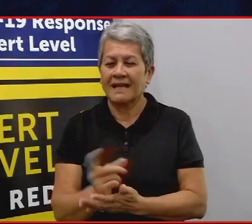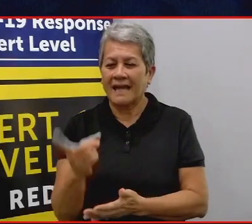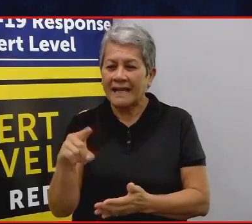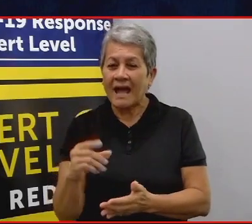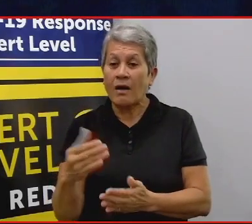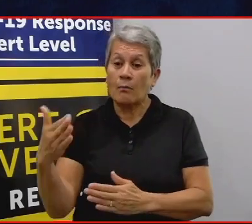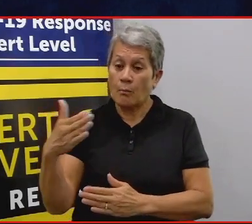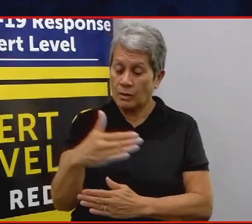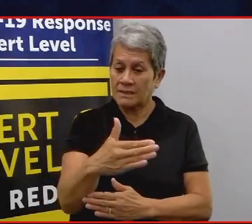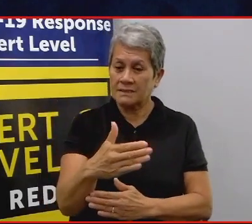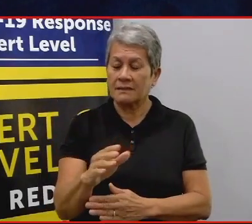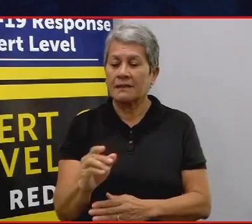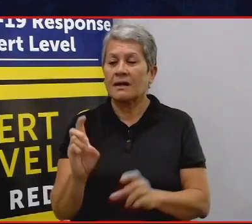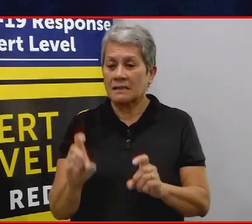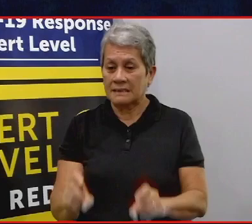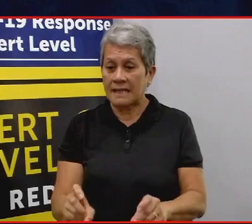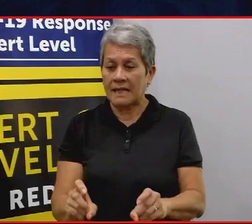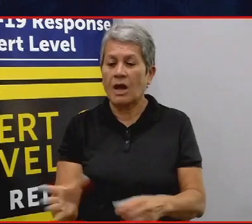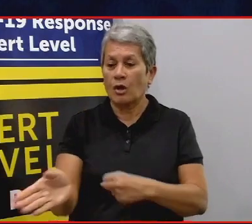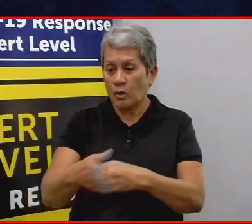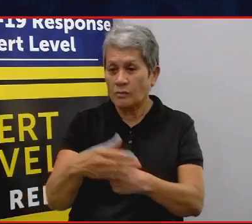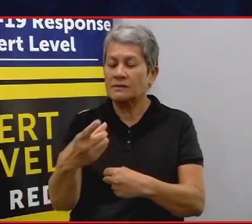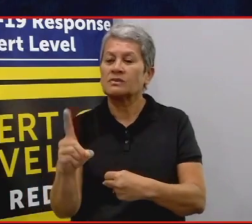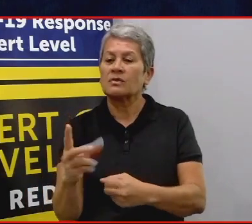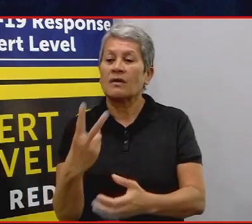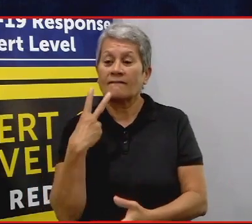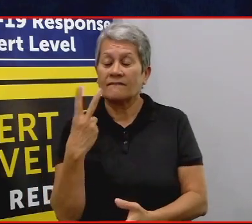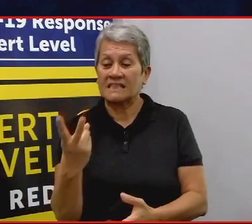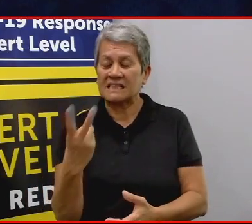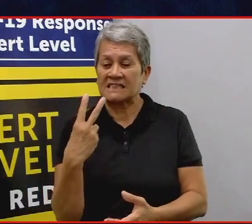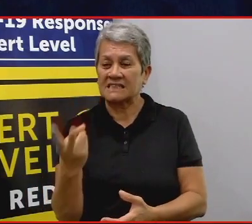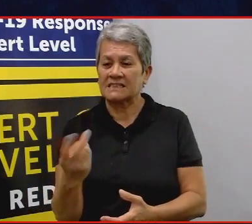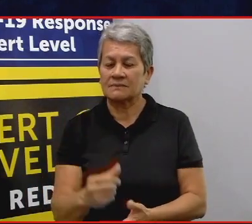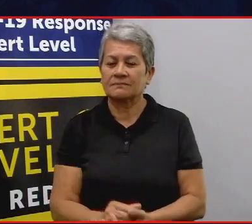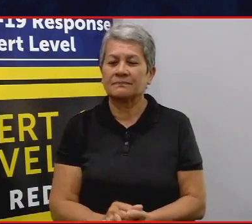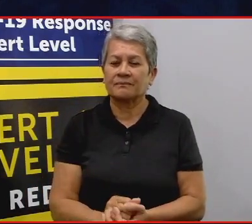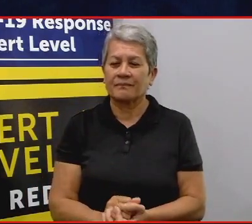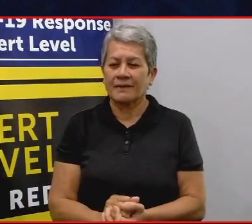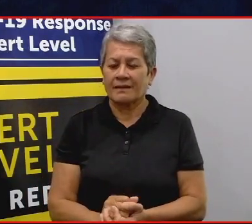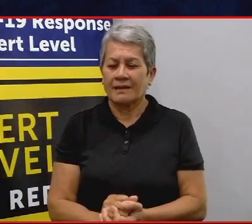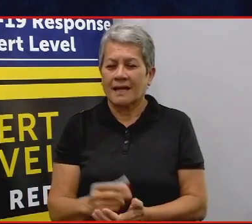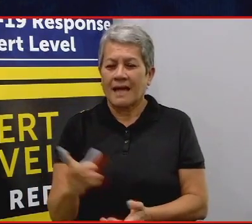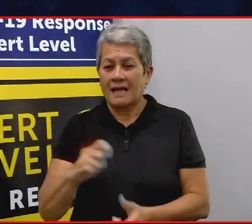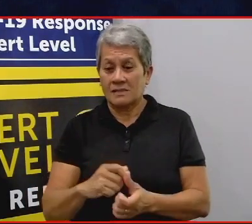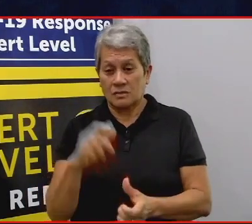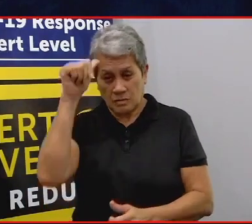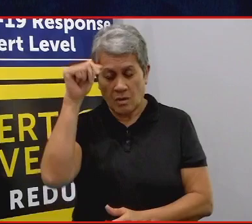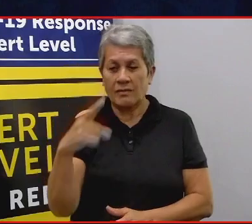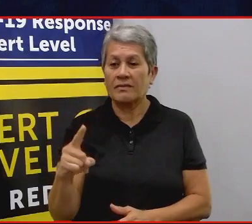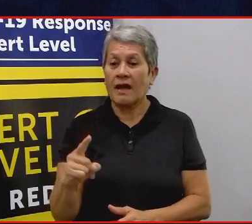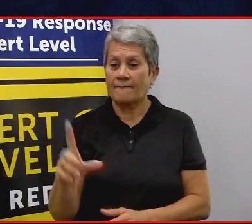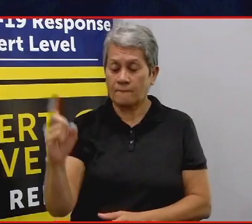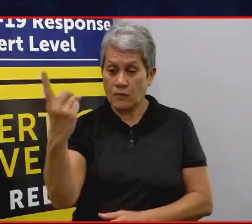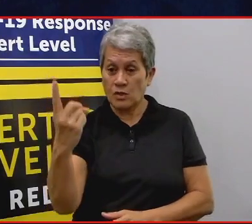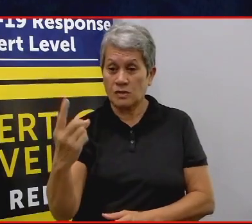put precautionary measures into place to help protect and secure our financial position. As you know, the first of